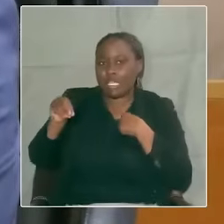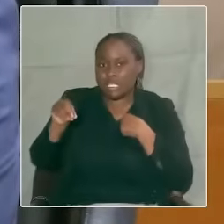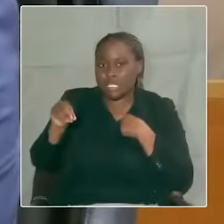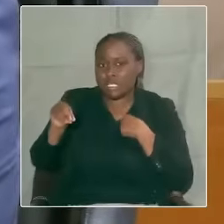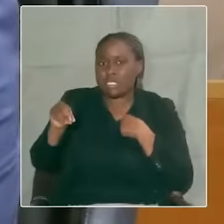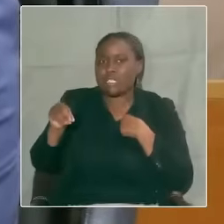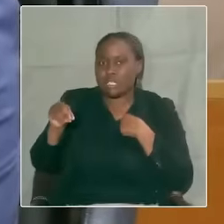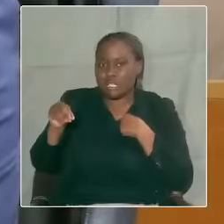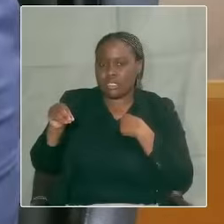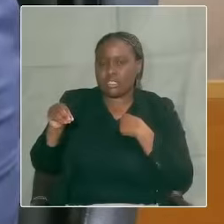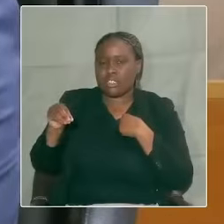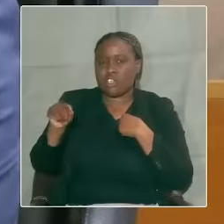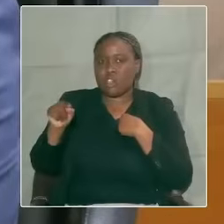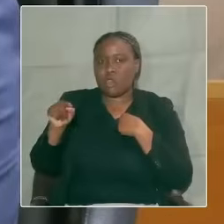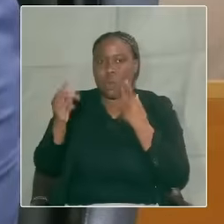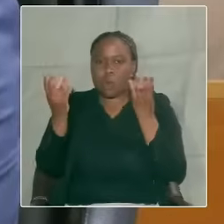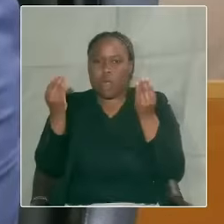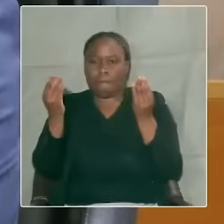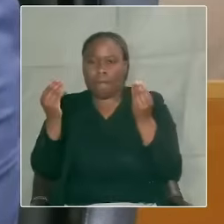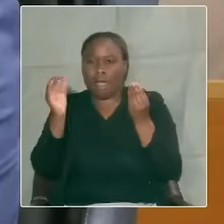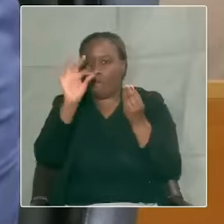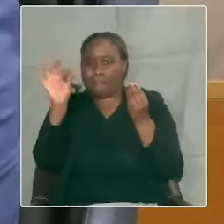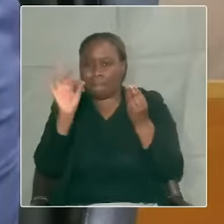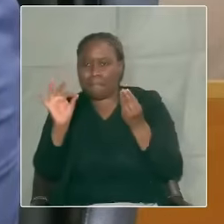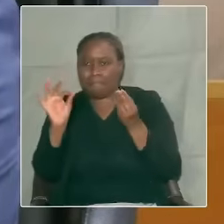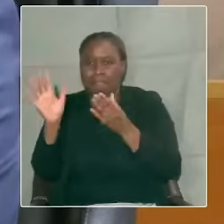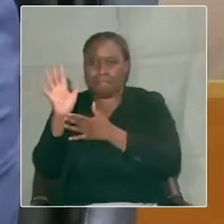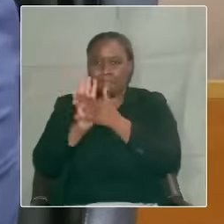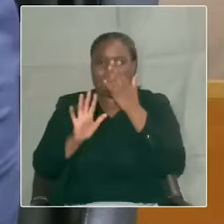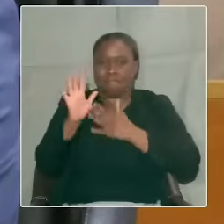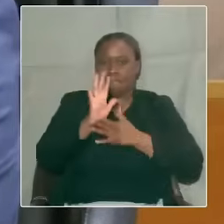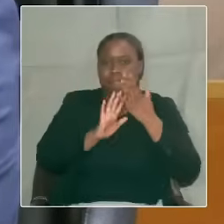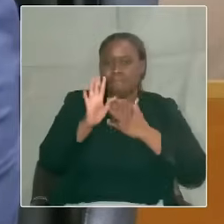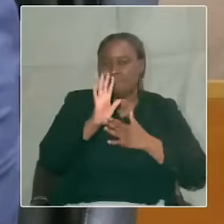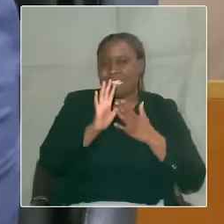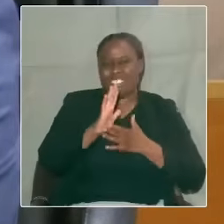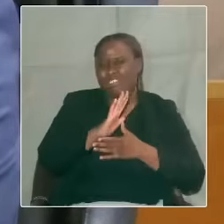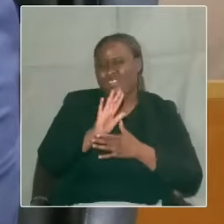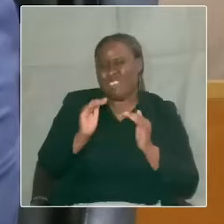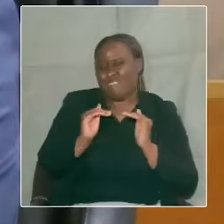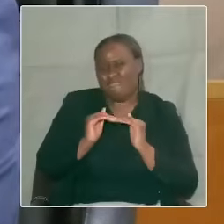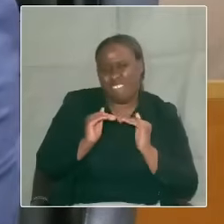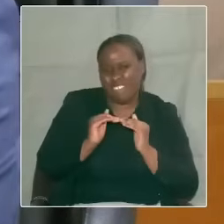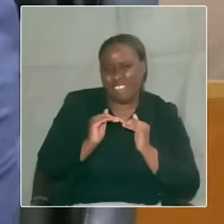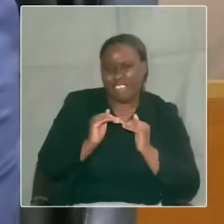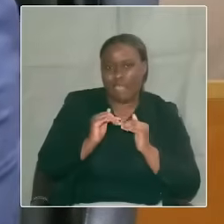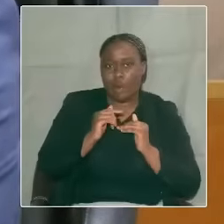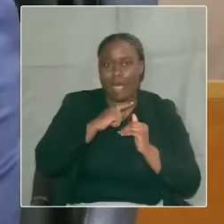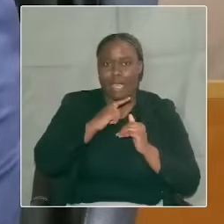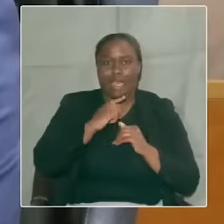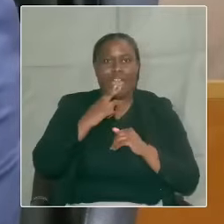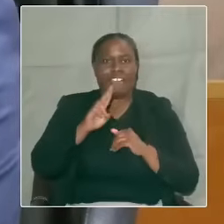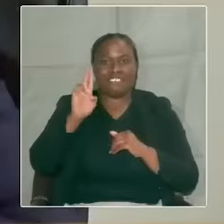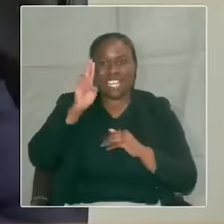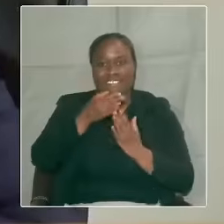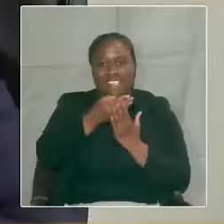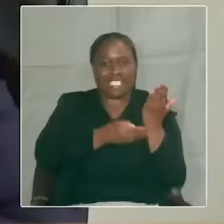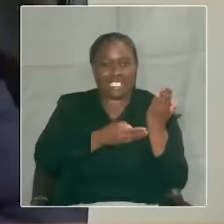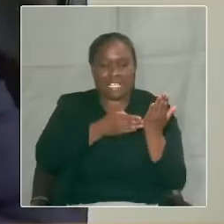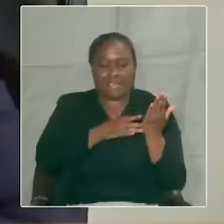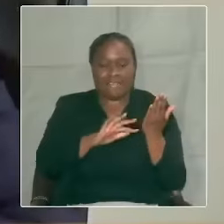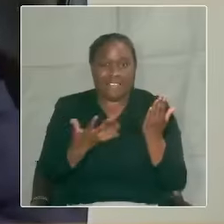you to give those statistics here if you do not have them in your affidavit. Perhaps let's leave it there.